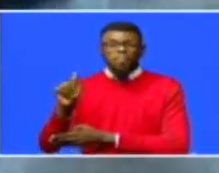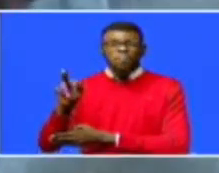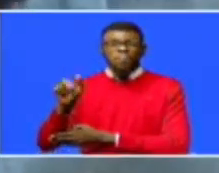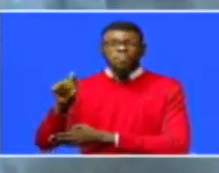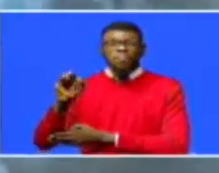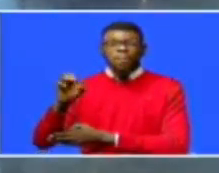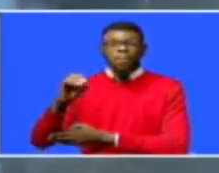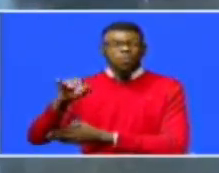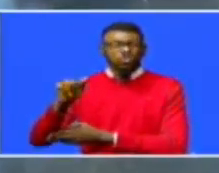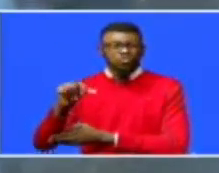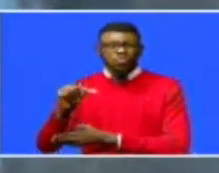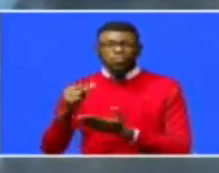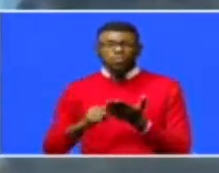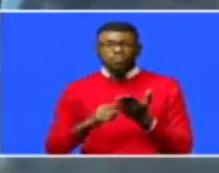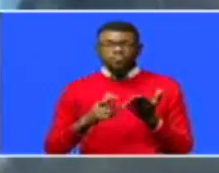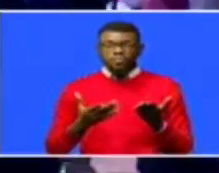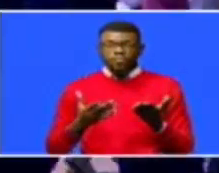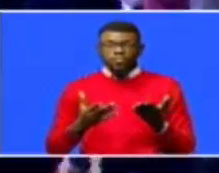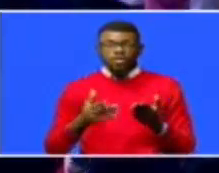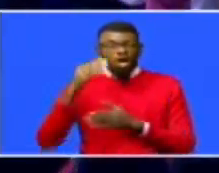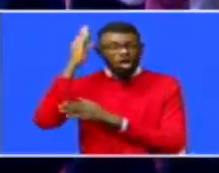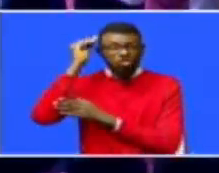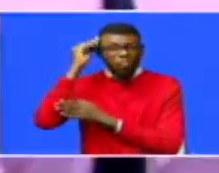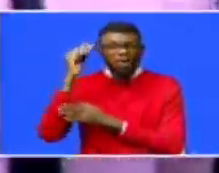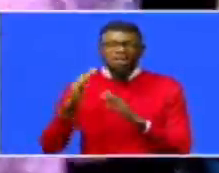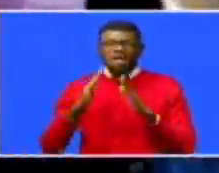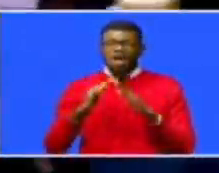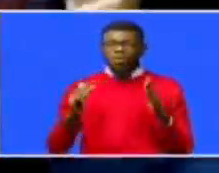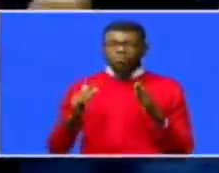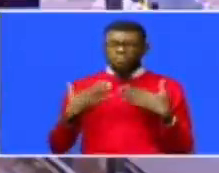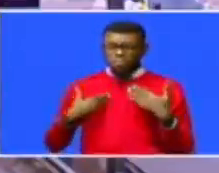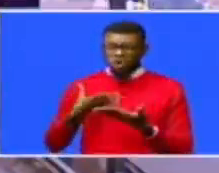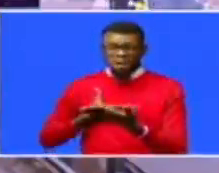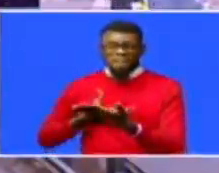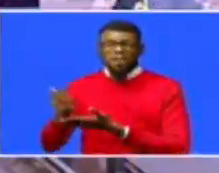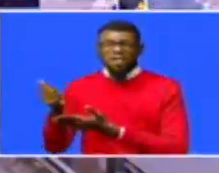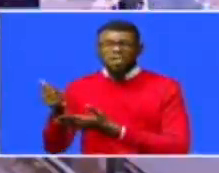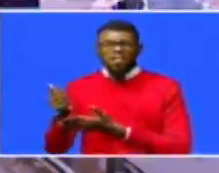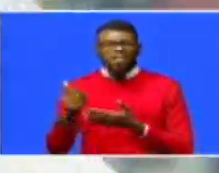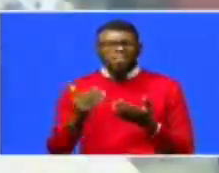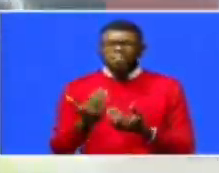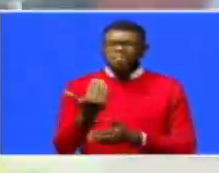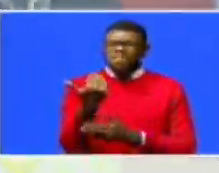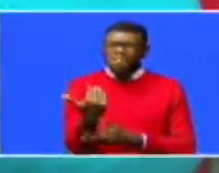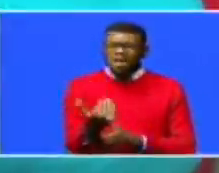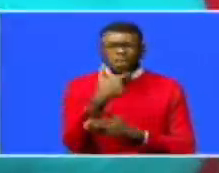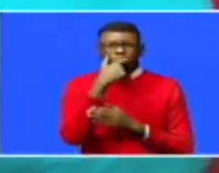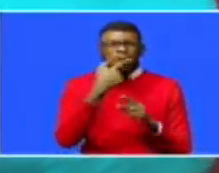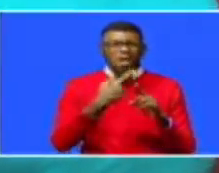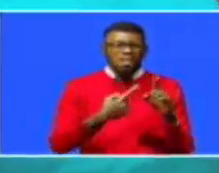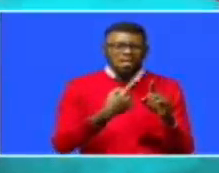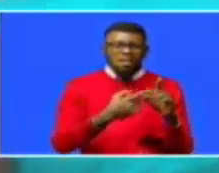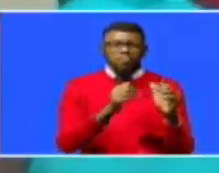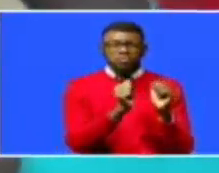They're highly sought after, especially by Somali households. And as it turns out, most of them are very young, aged between 10 and